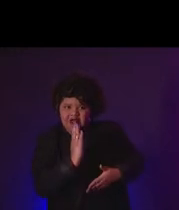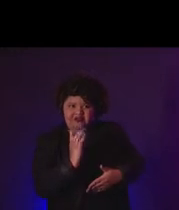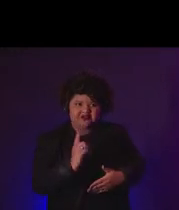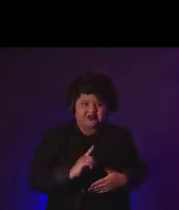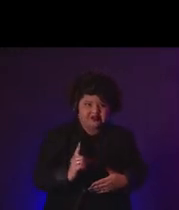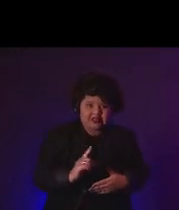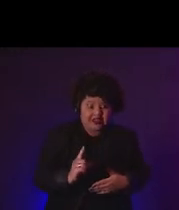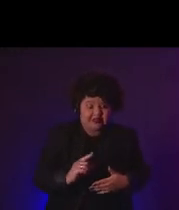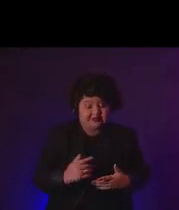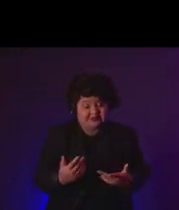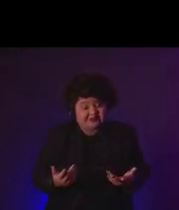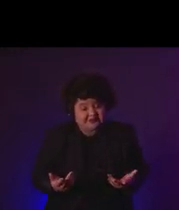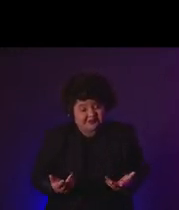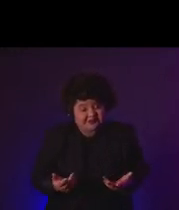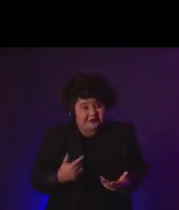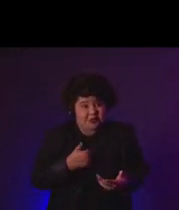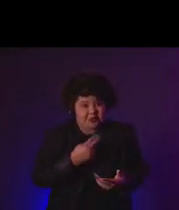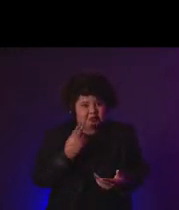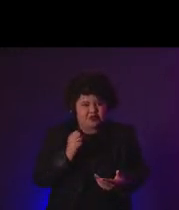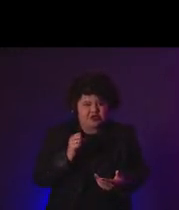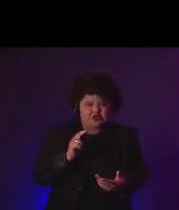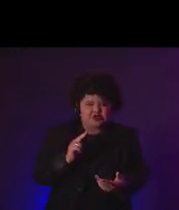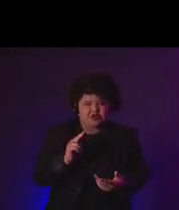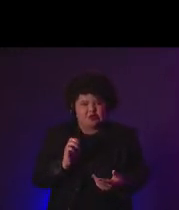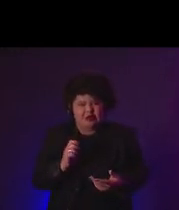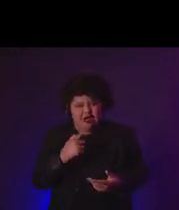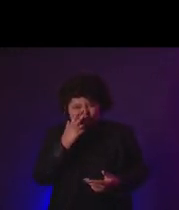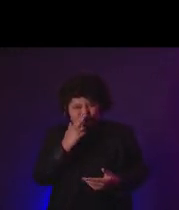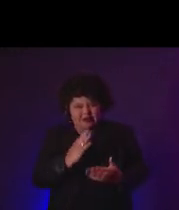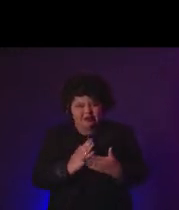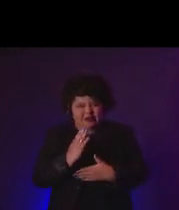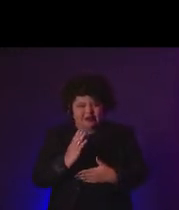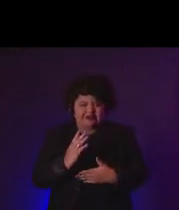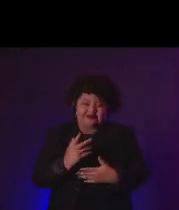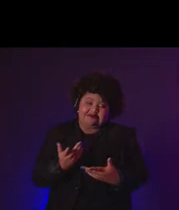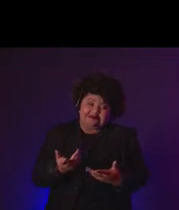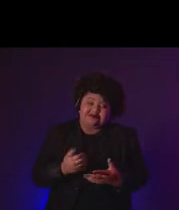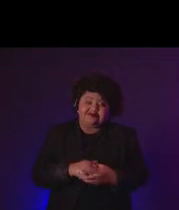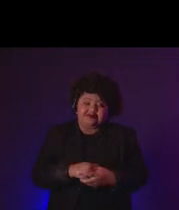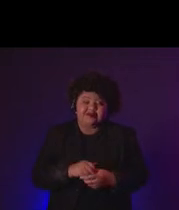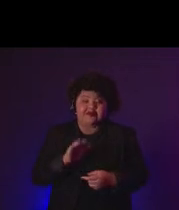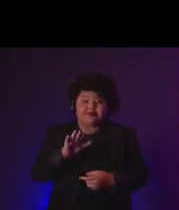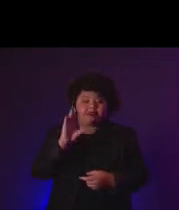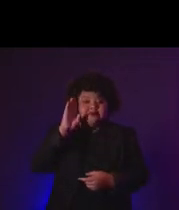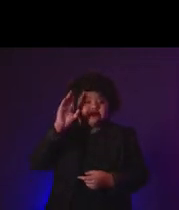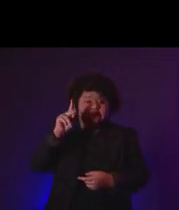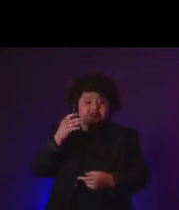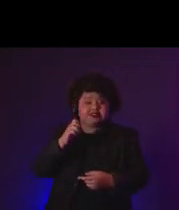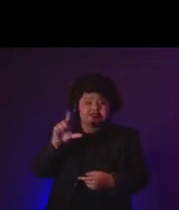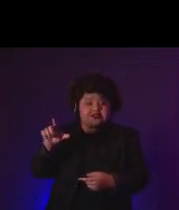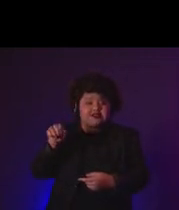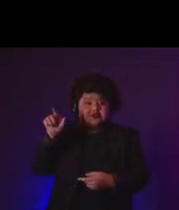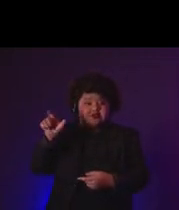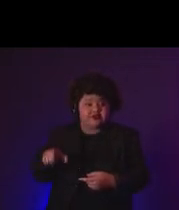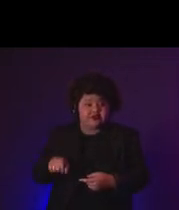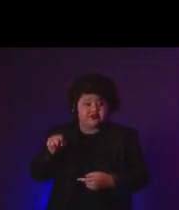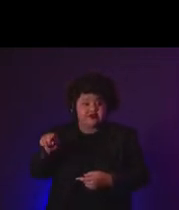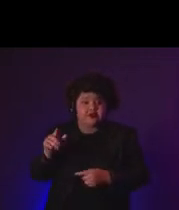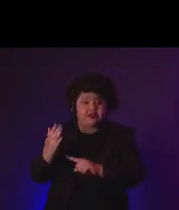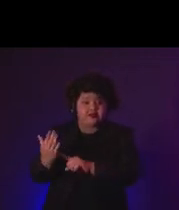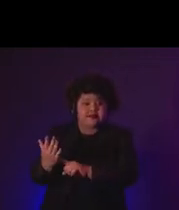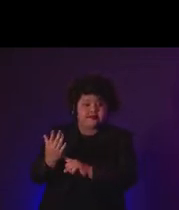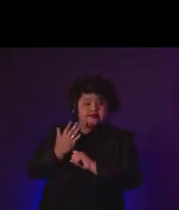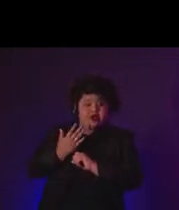Phil had on my life, honestly, was that he introduced me to the vice president for research at Knight